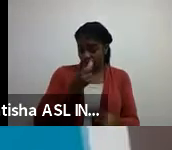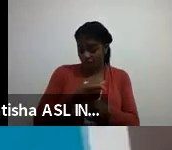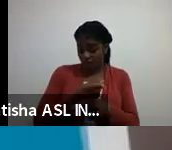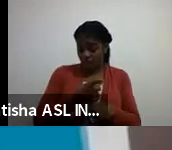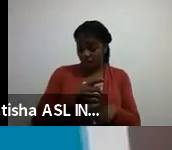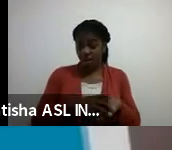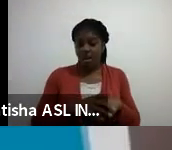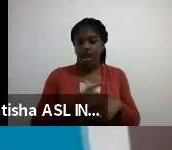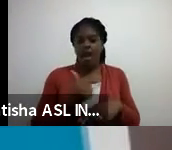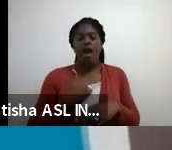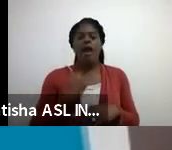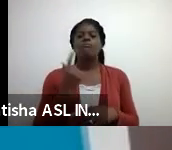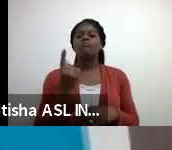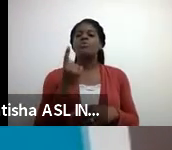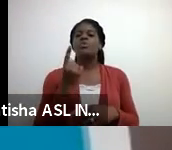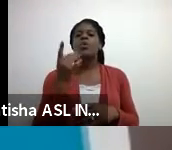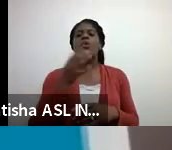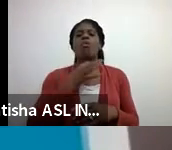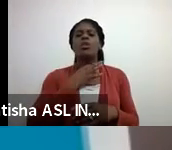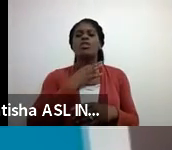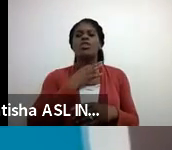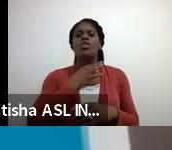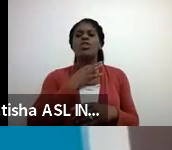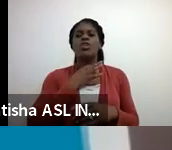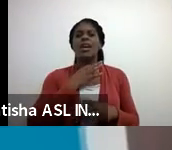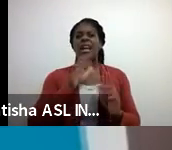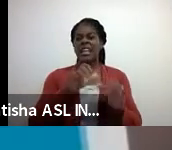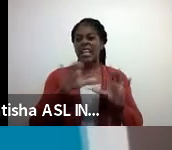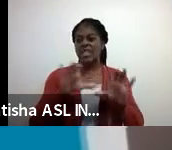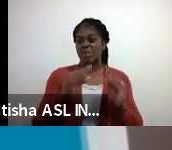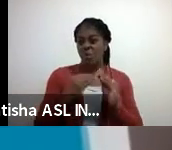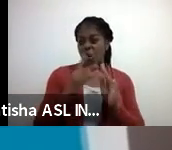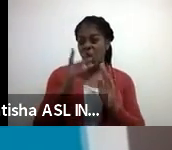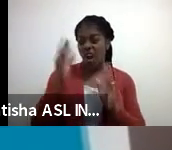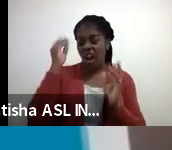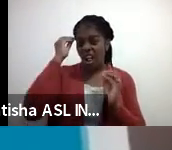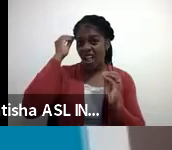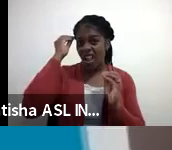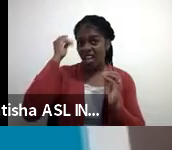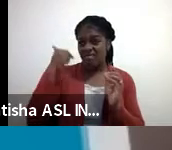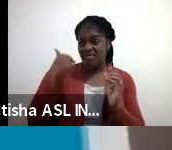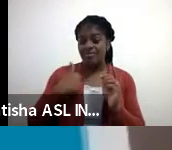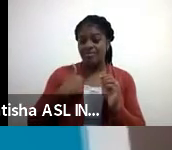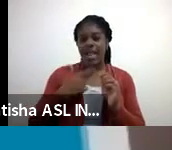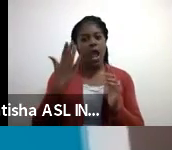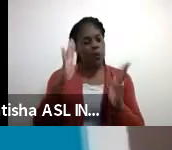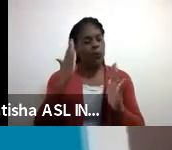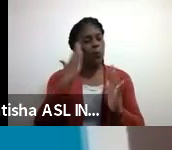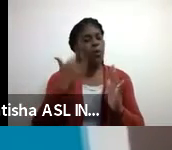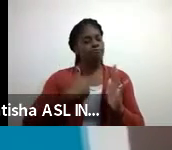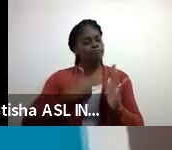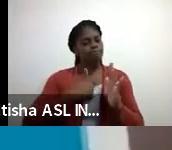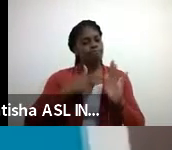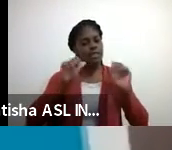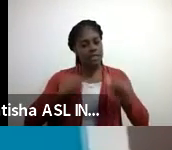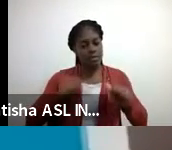I always wonder if there's more that I could have done. I know that I am capable. However,